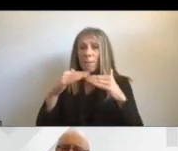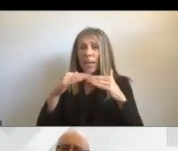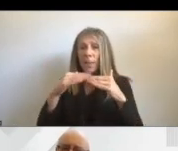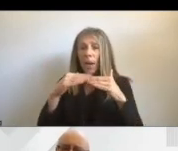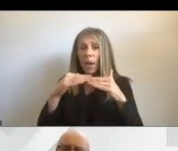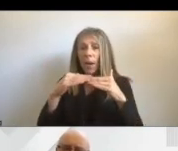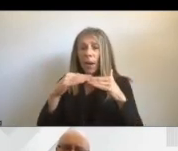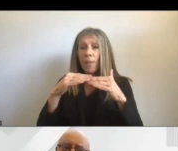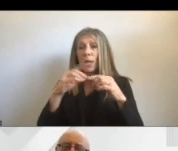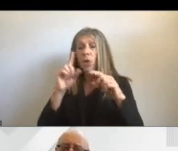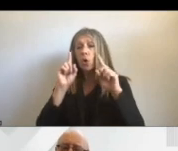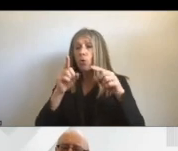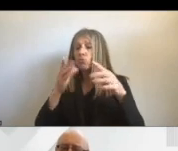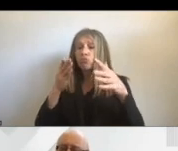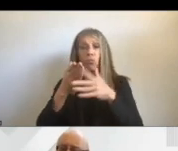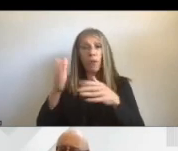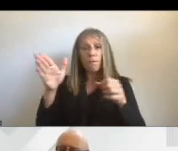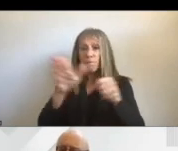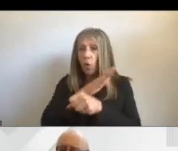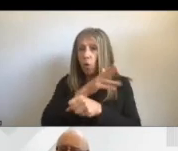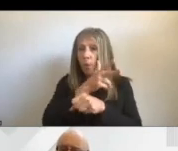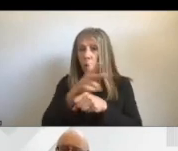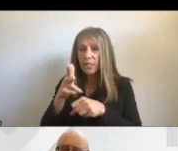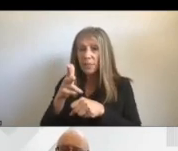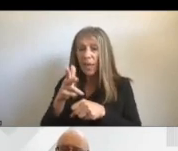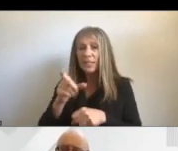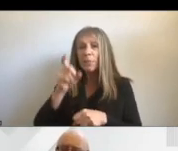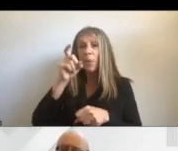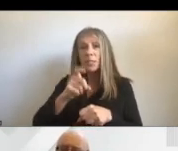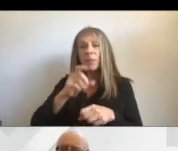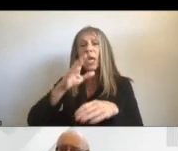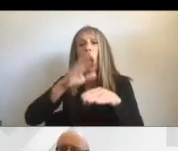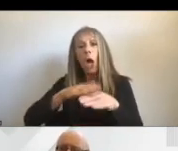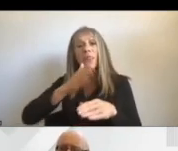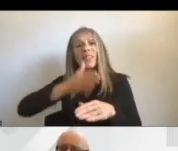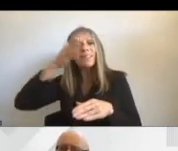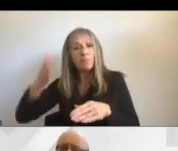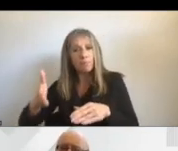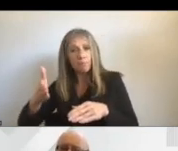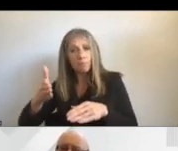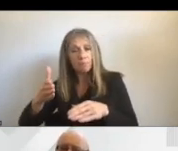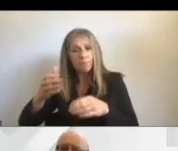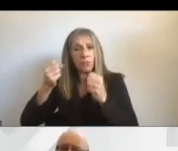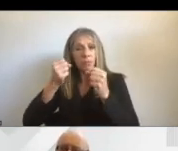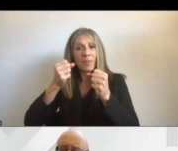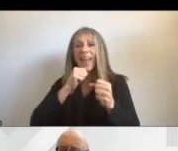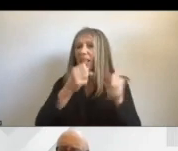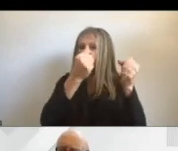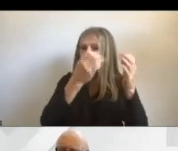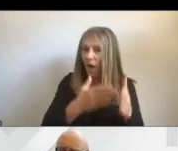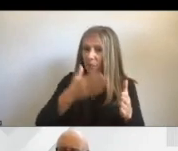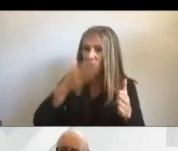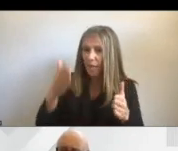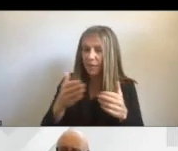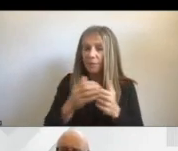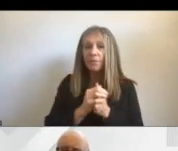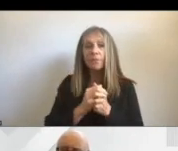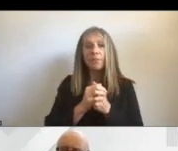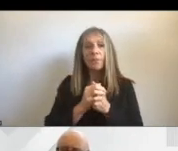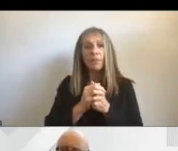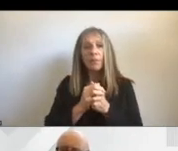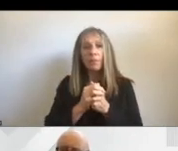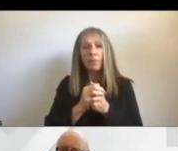ramp or blended transition that is serving that crosswalk. So similar exception to exception